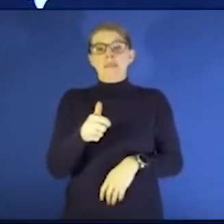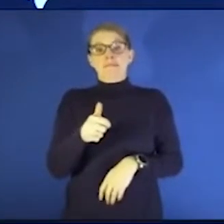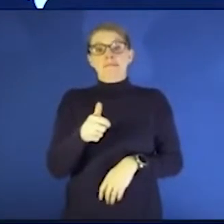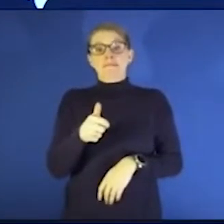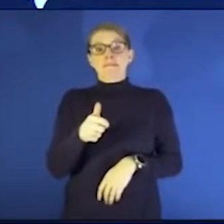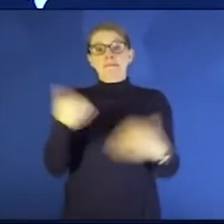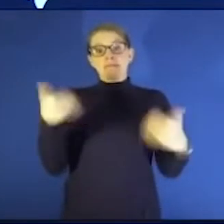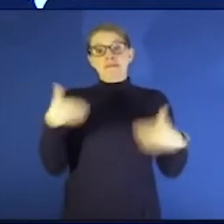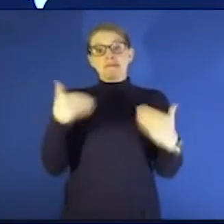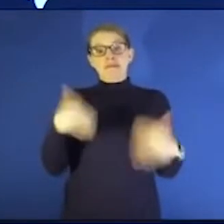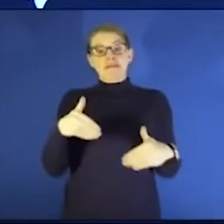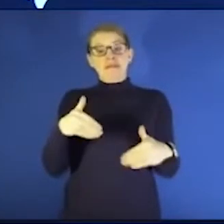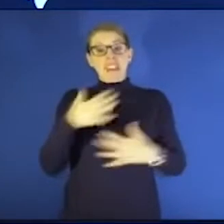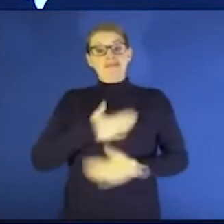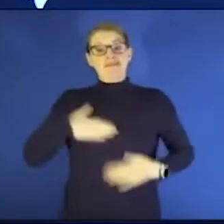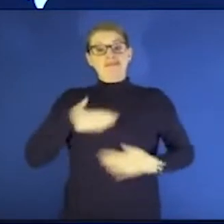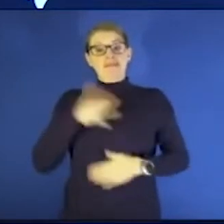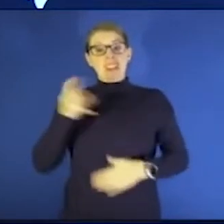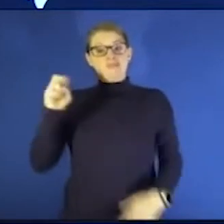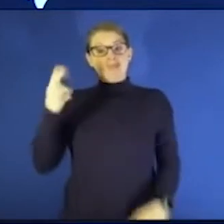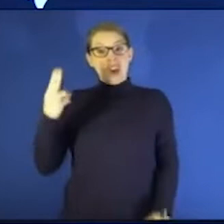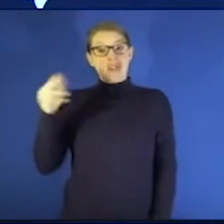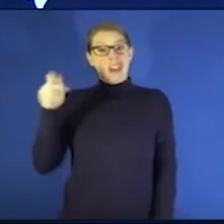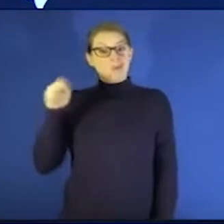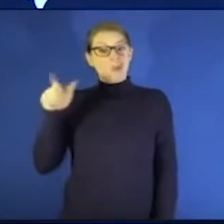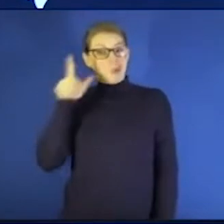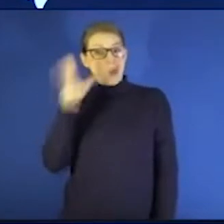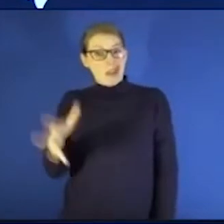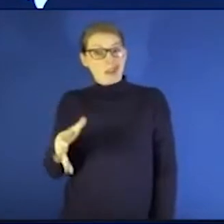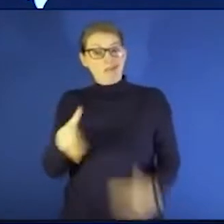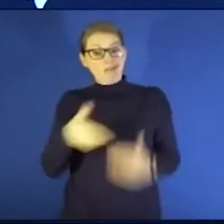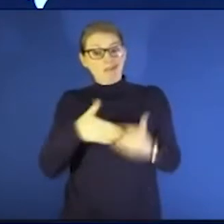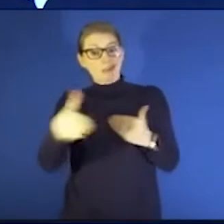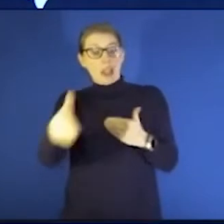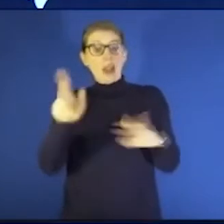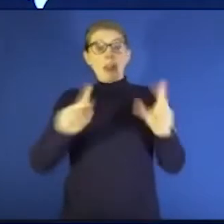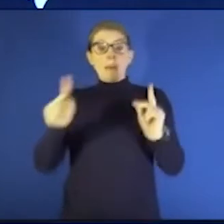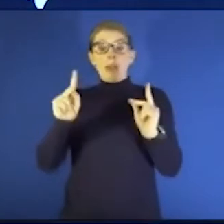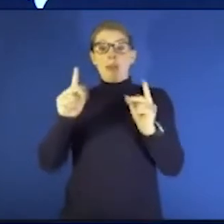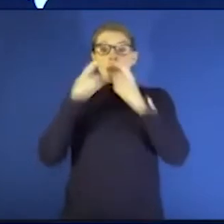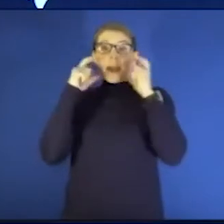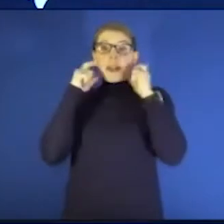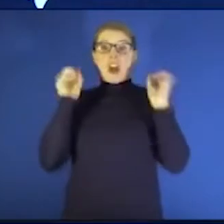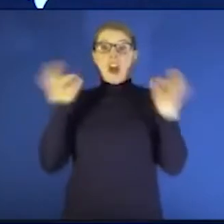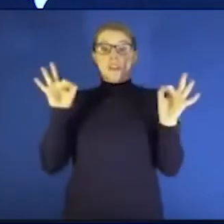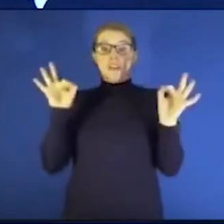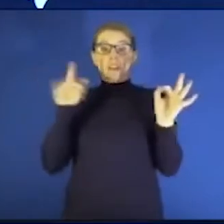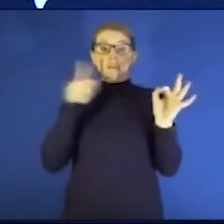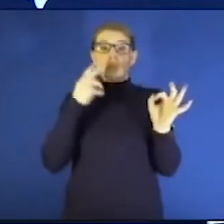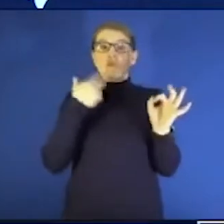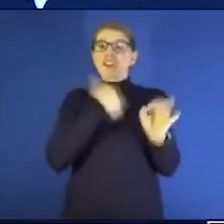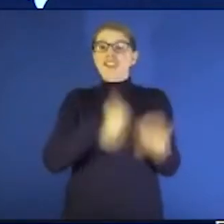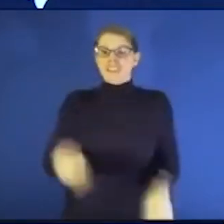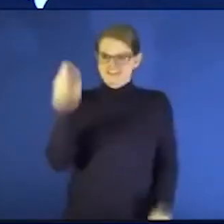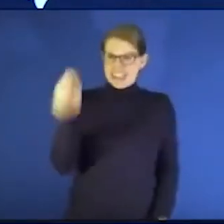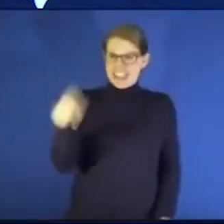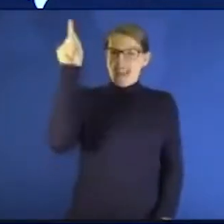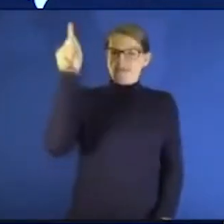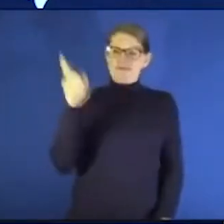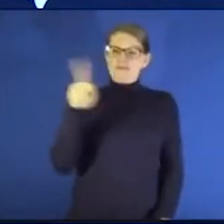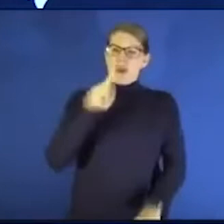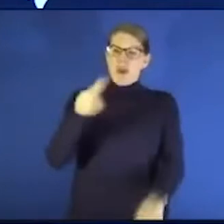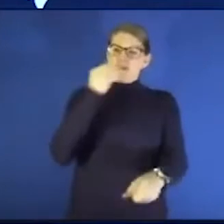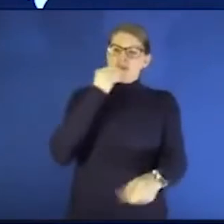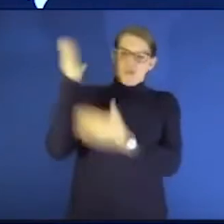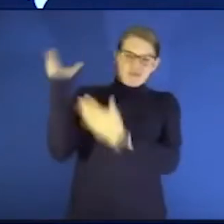days come March and April. And then when people say, let's take our masks off and go to a restaurant, we're going to say, yeah, order me up. But instead,